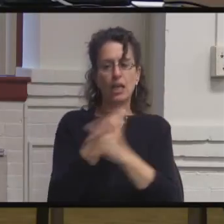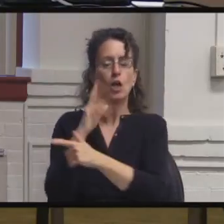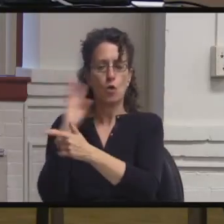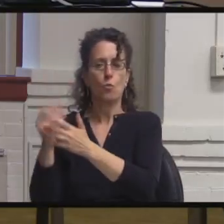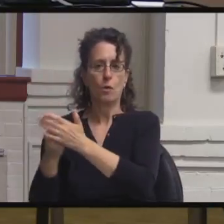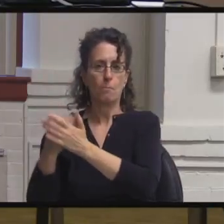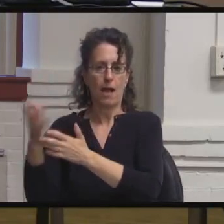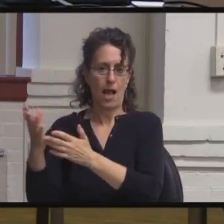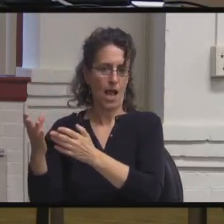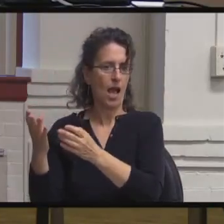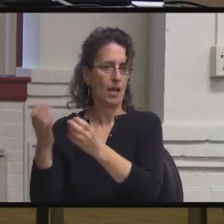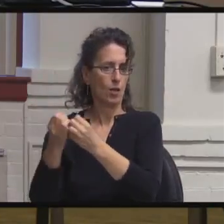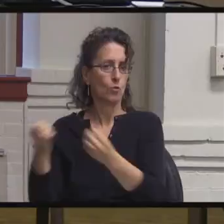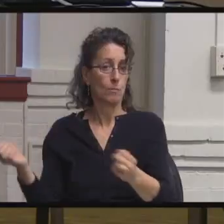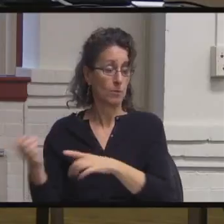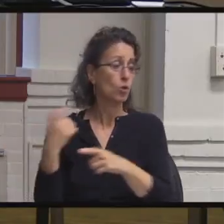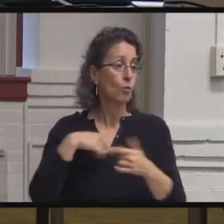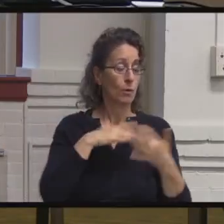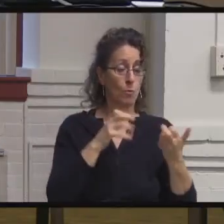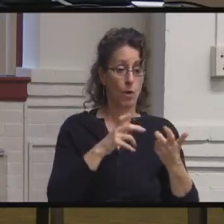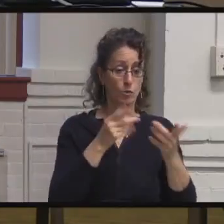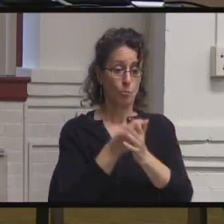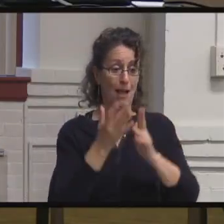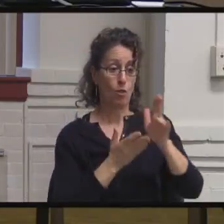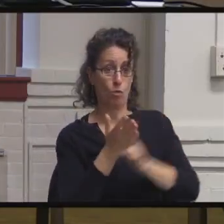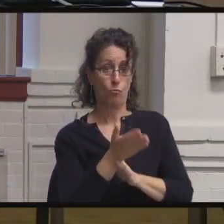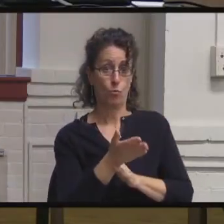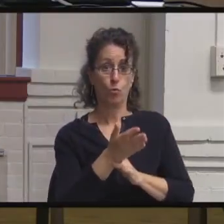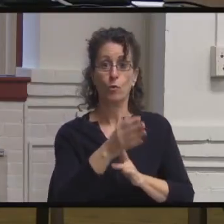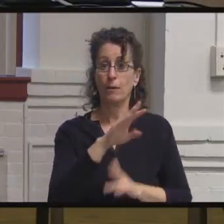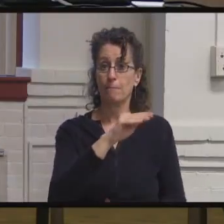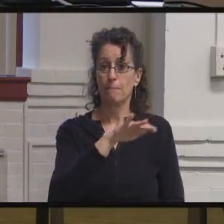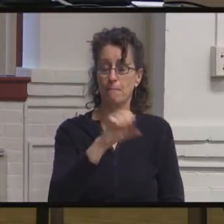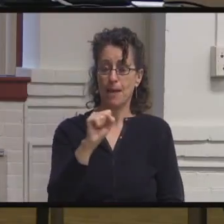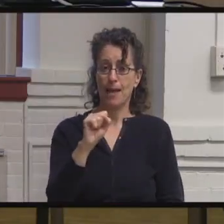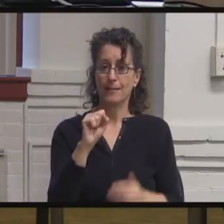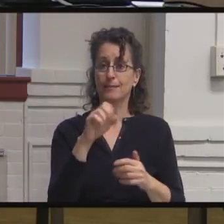Education Consortium to go forward with the purchase versus putting on our RFP.